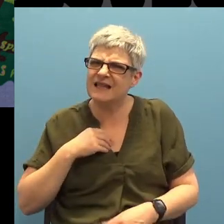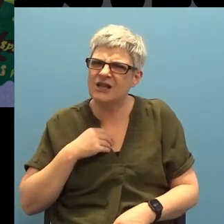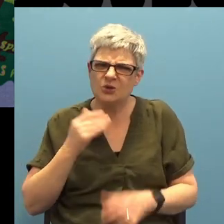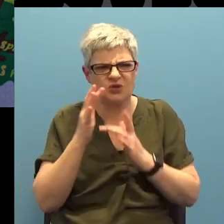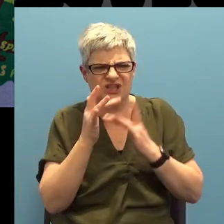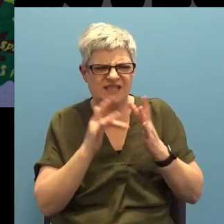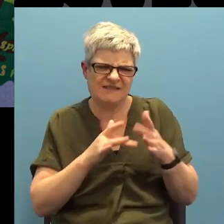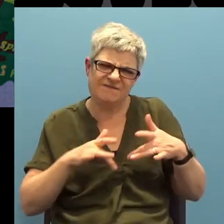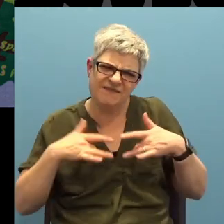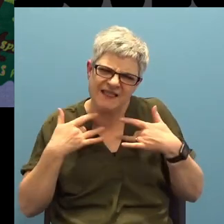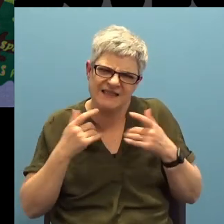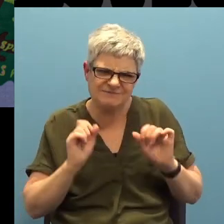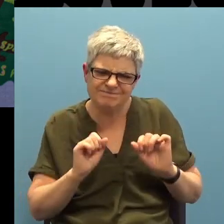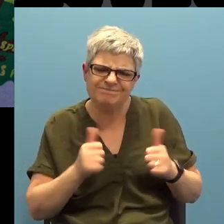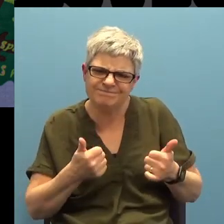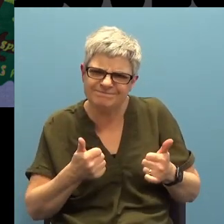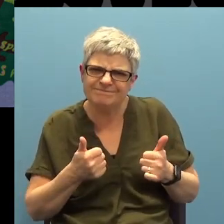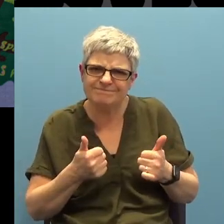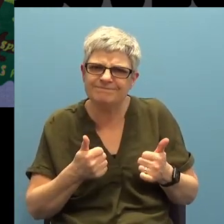feeling.